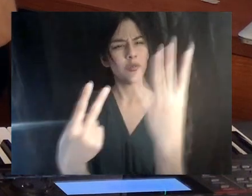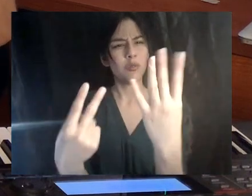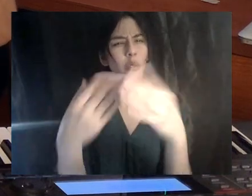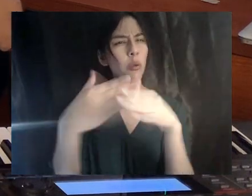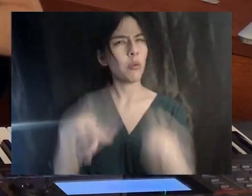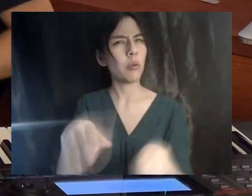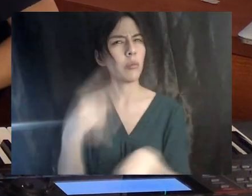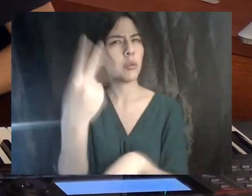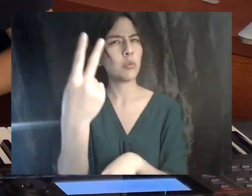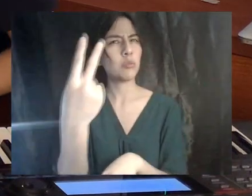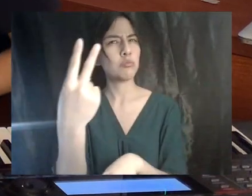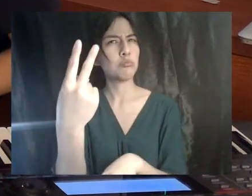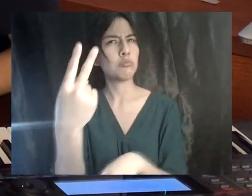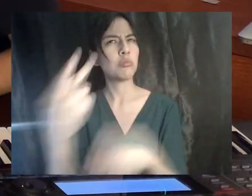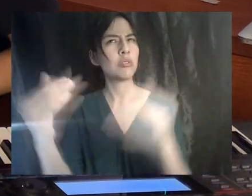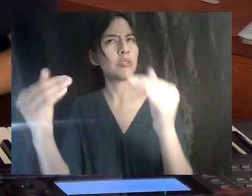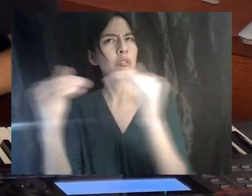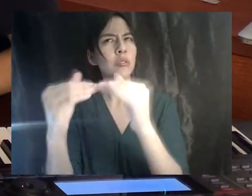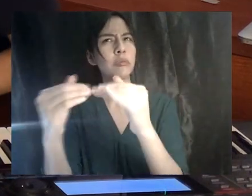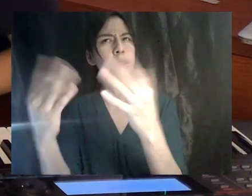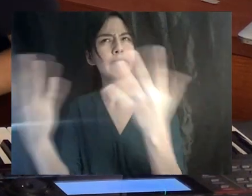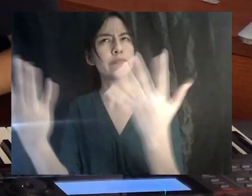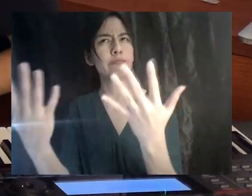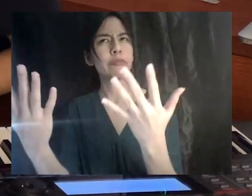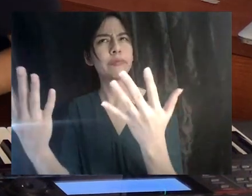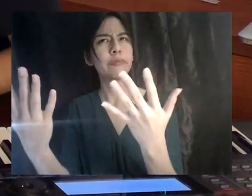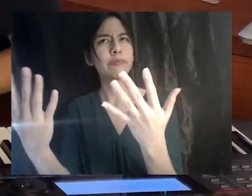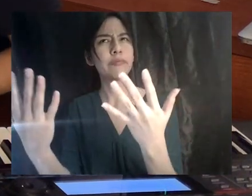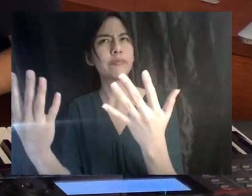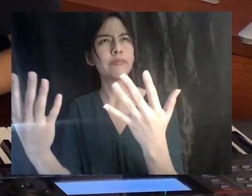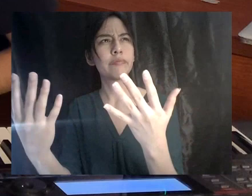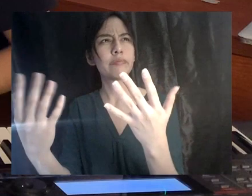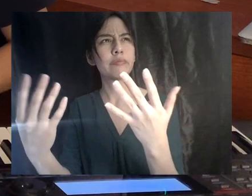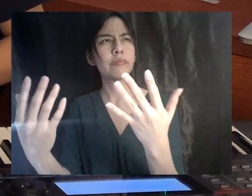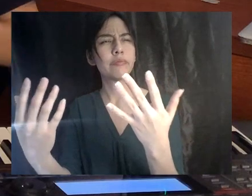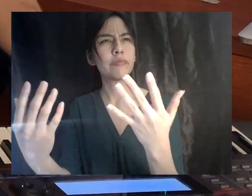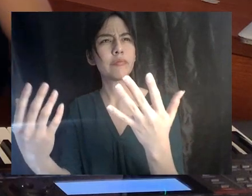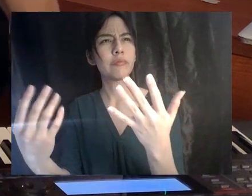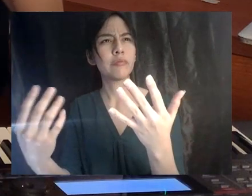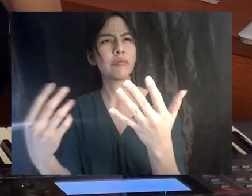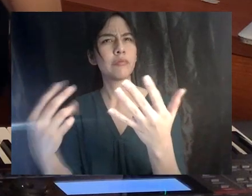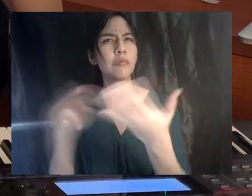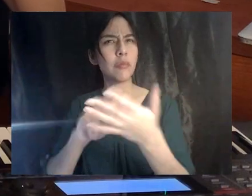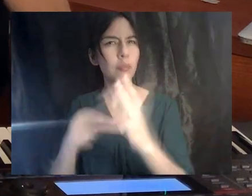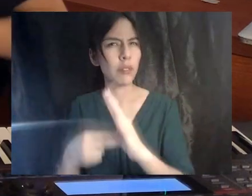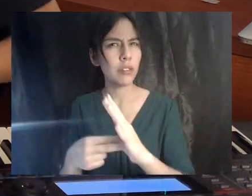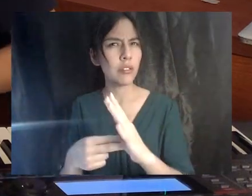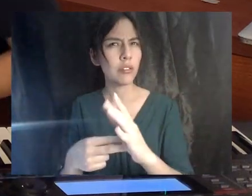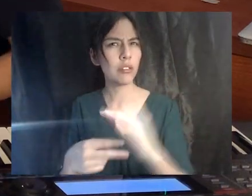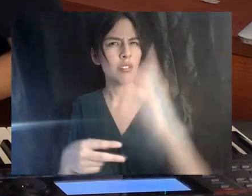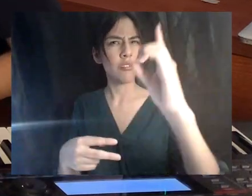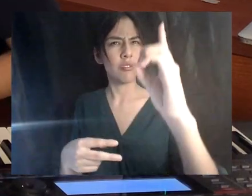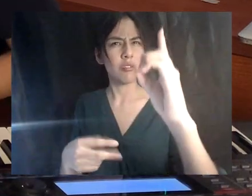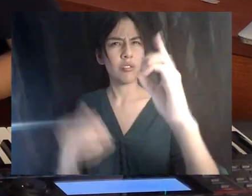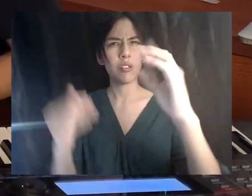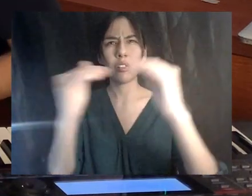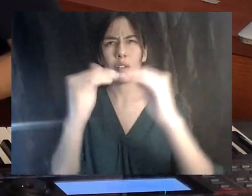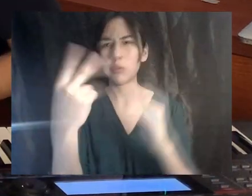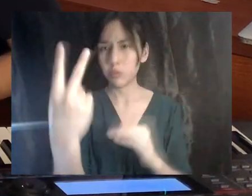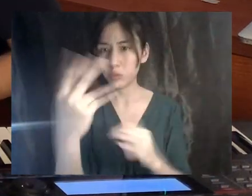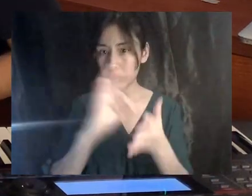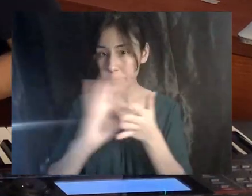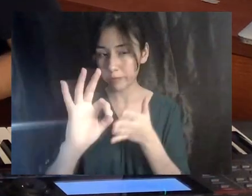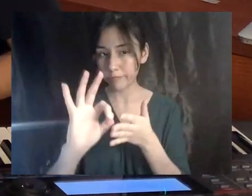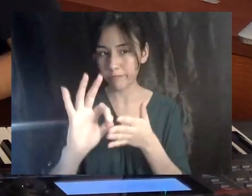counts. So now we hold out our half note for 2 counts. It should sound